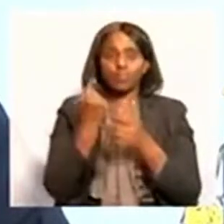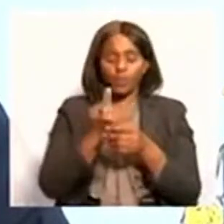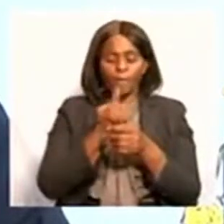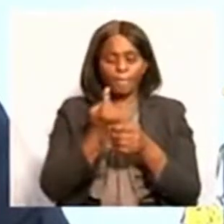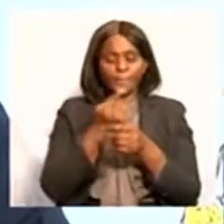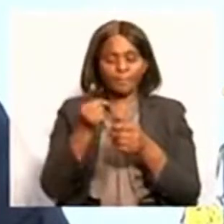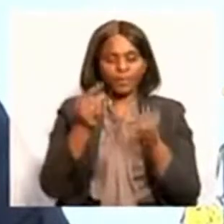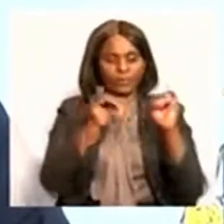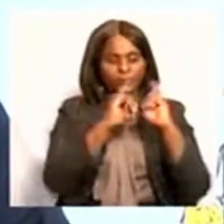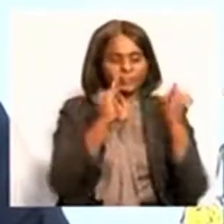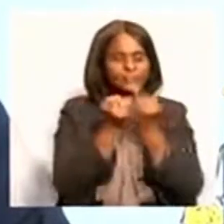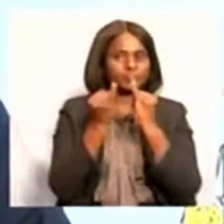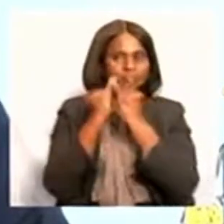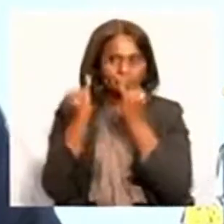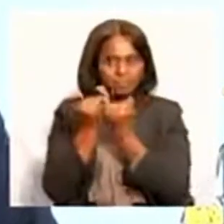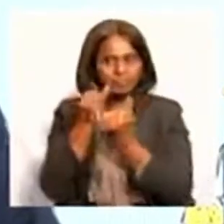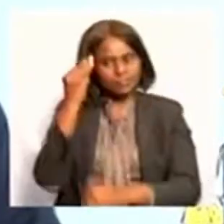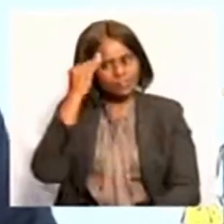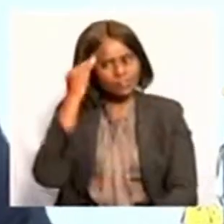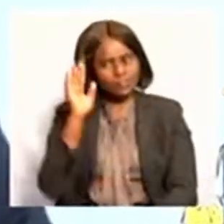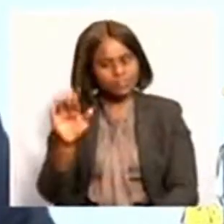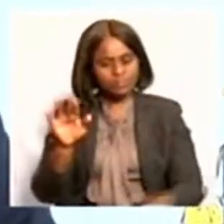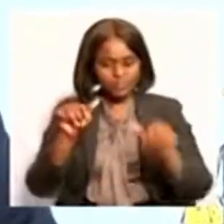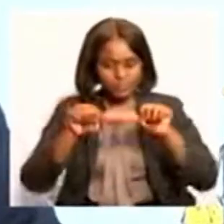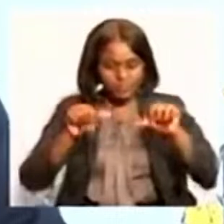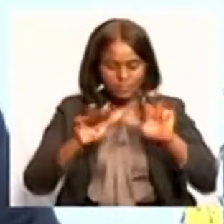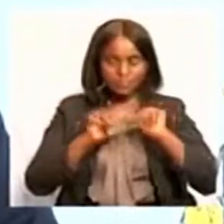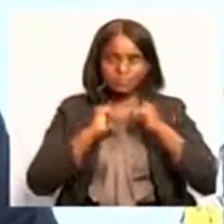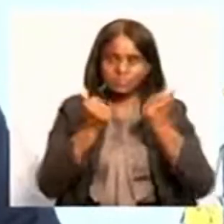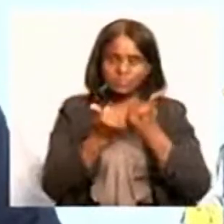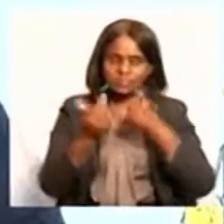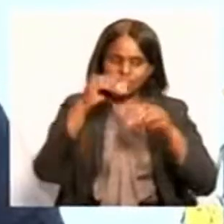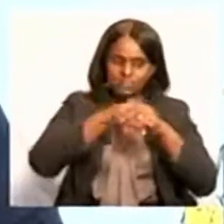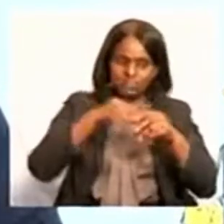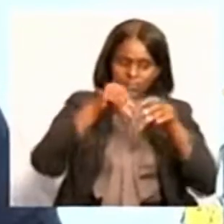the institutions know that Auditor General is coming in